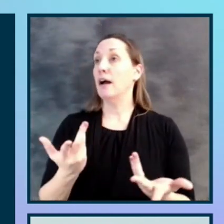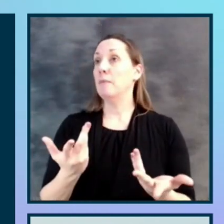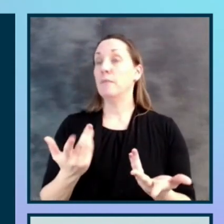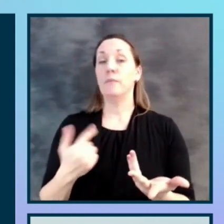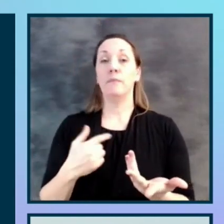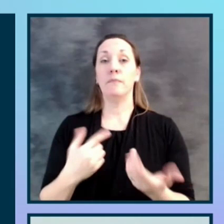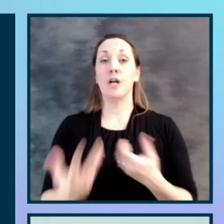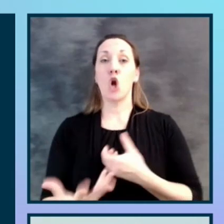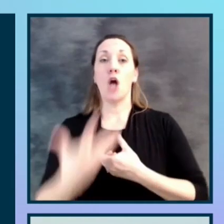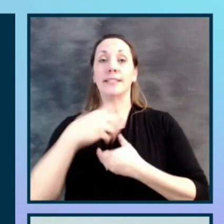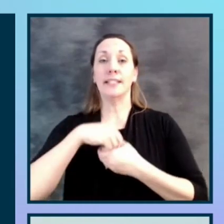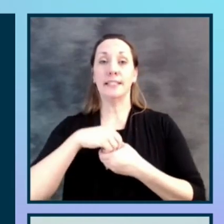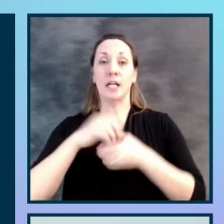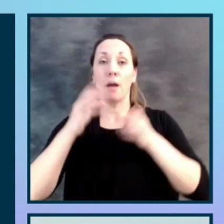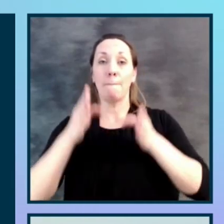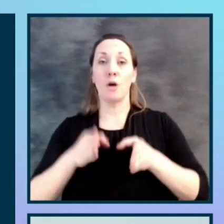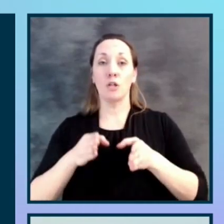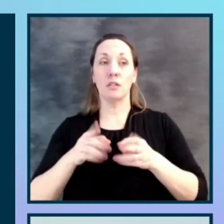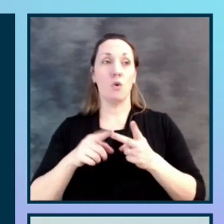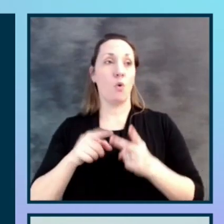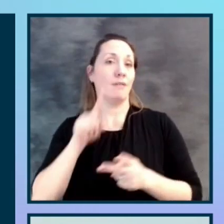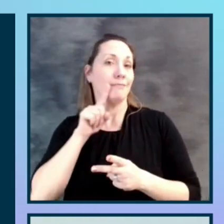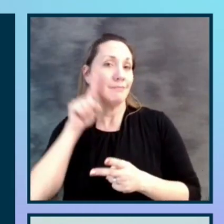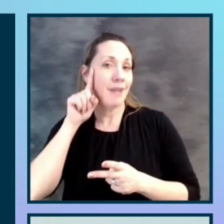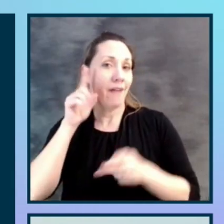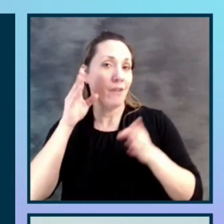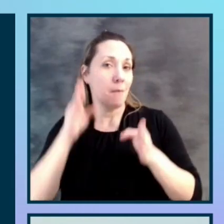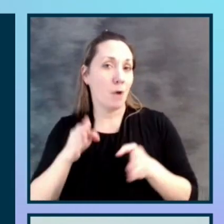autistic person, a deaf person, or a blind person.